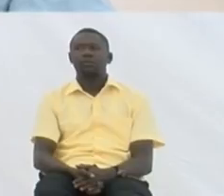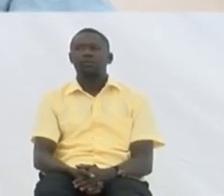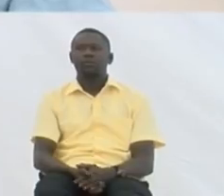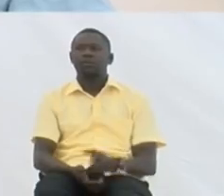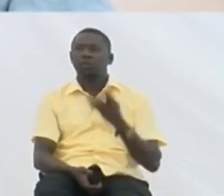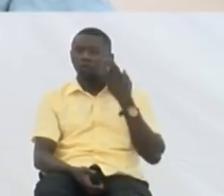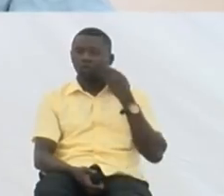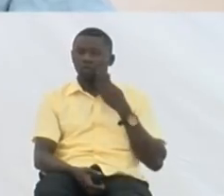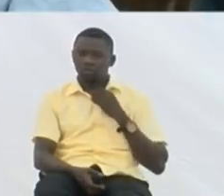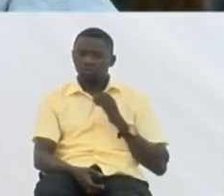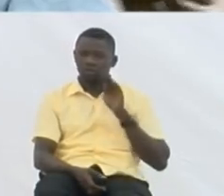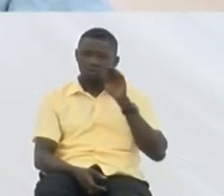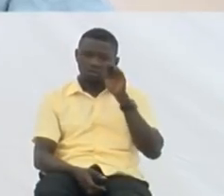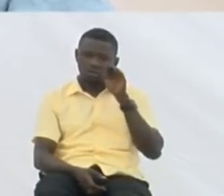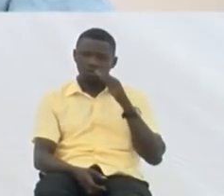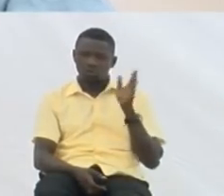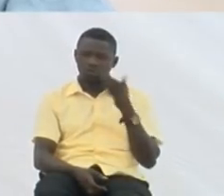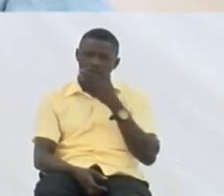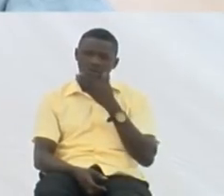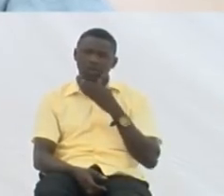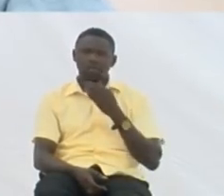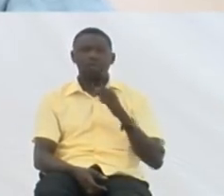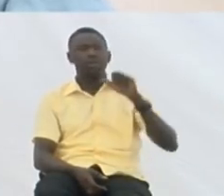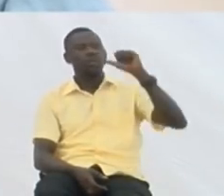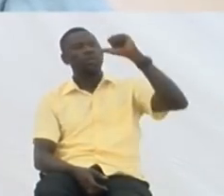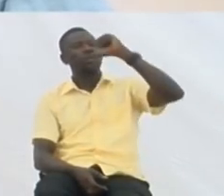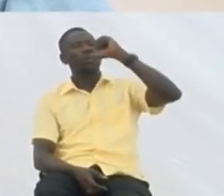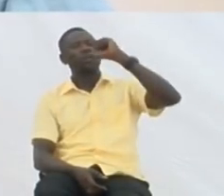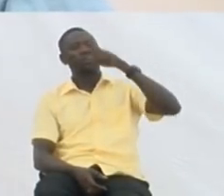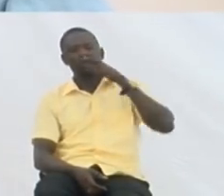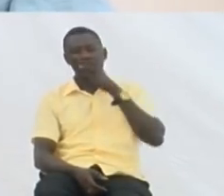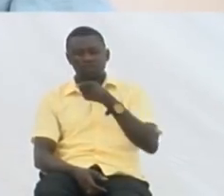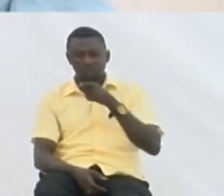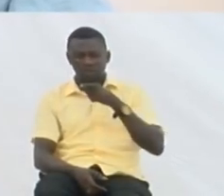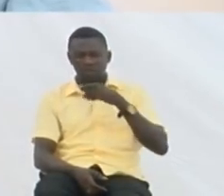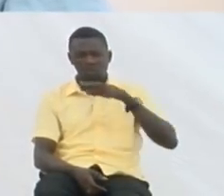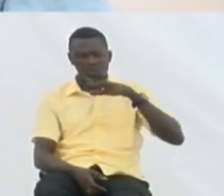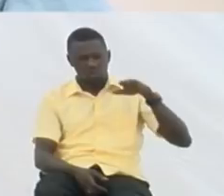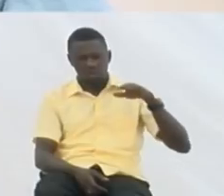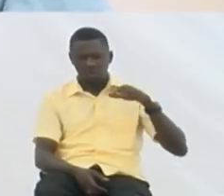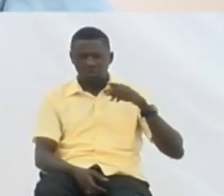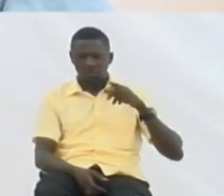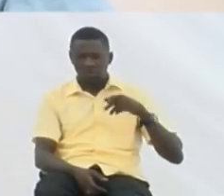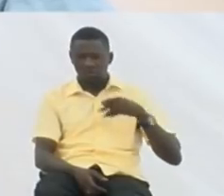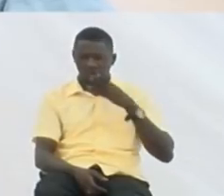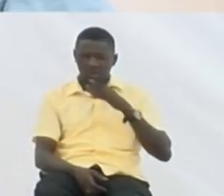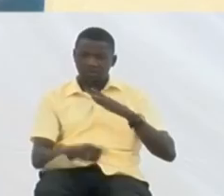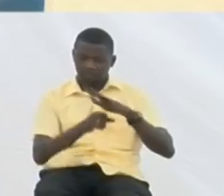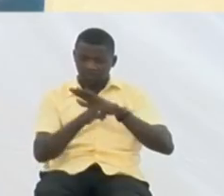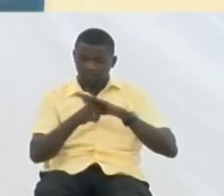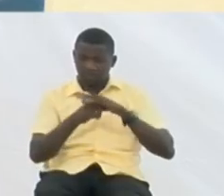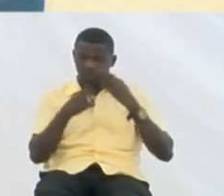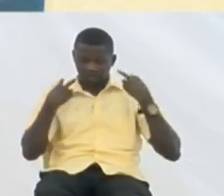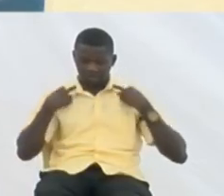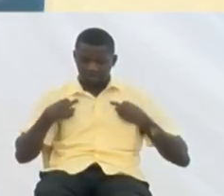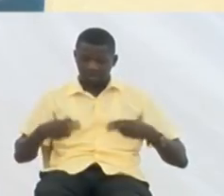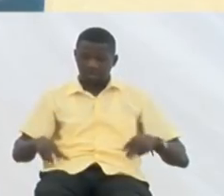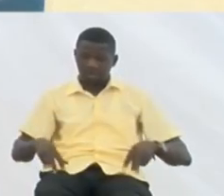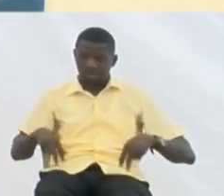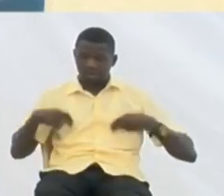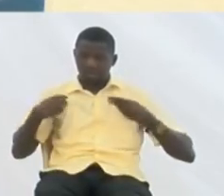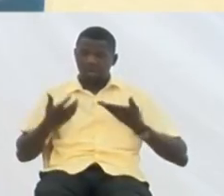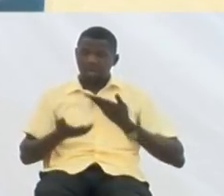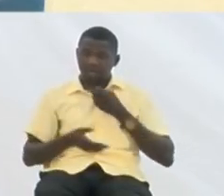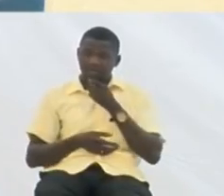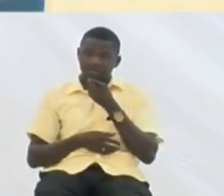were being called to go and drink this concoction, were you still fully dressed? Ako bring ibali kumandi